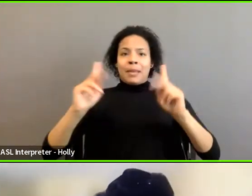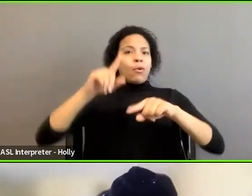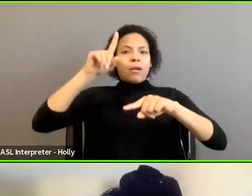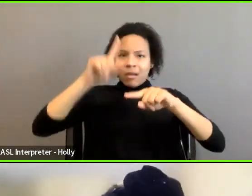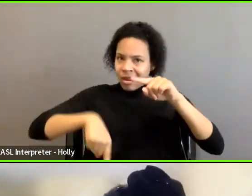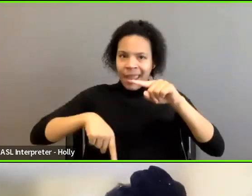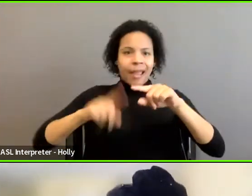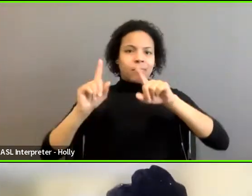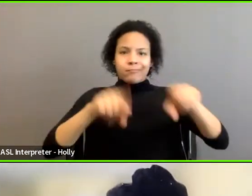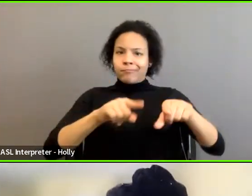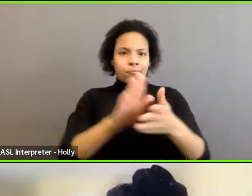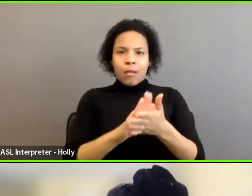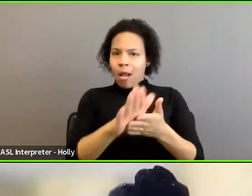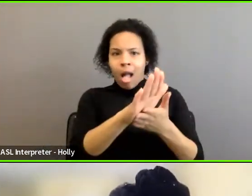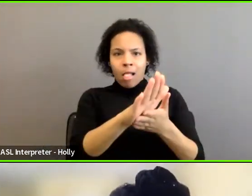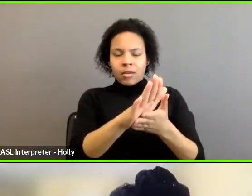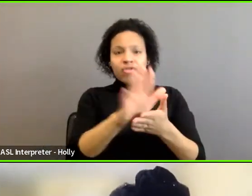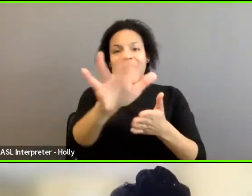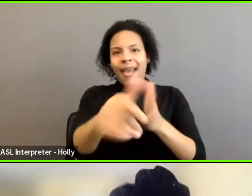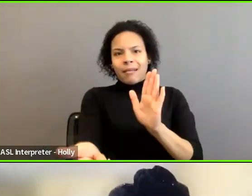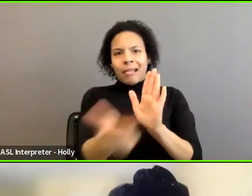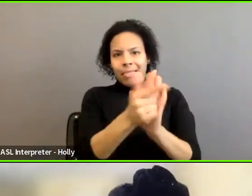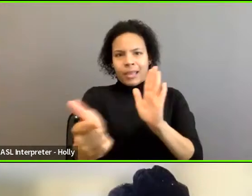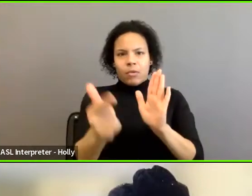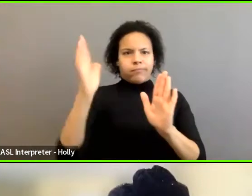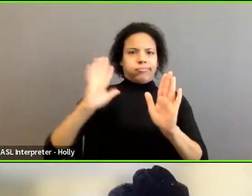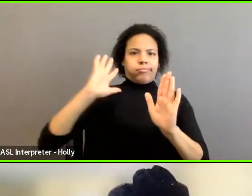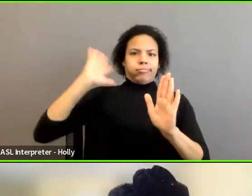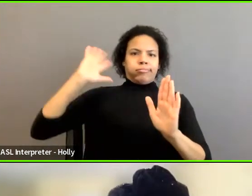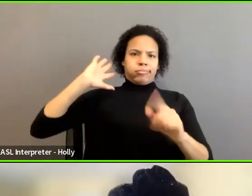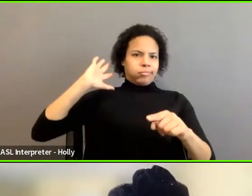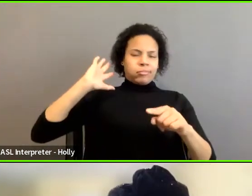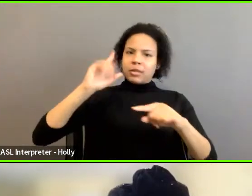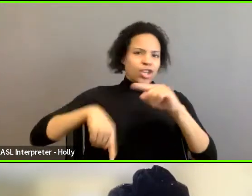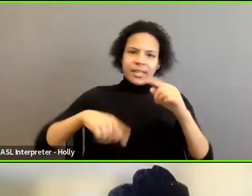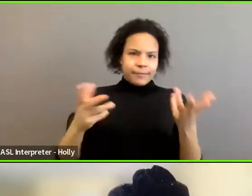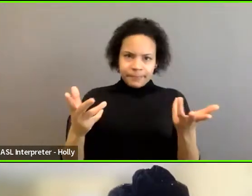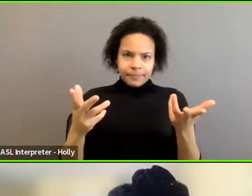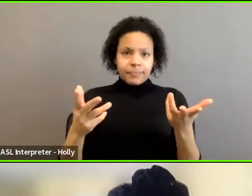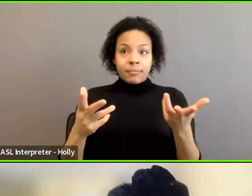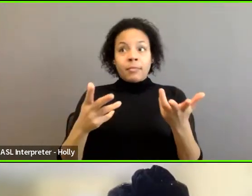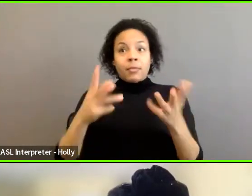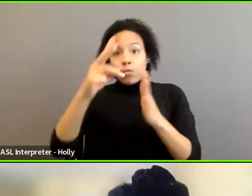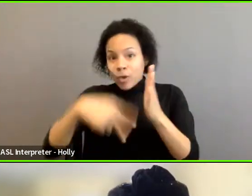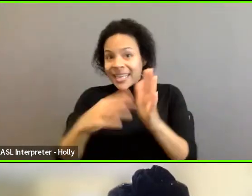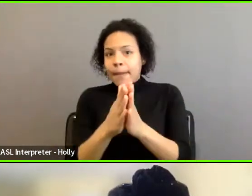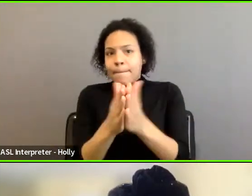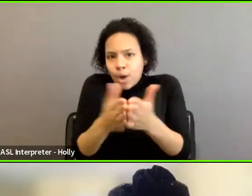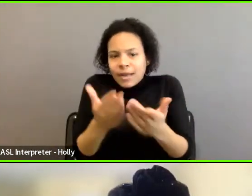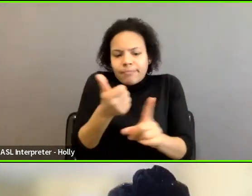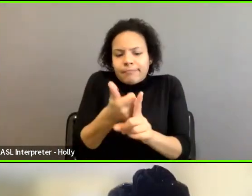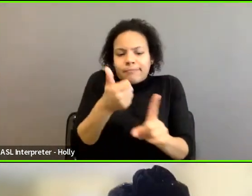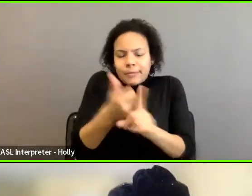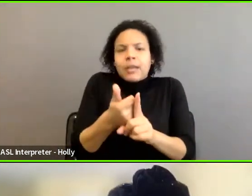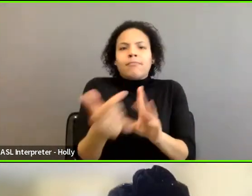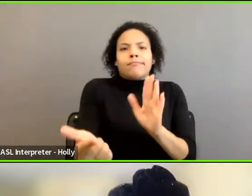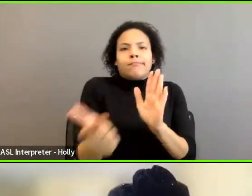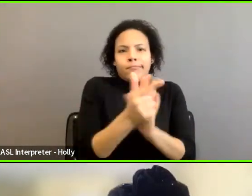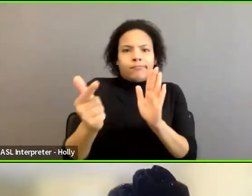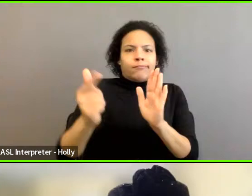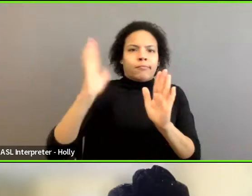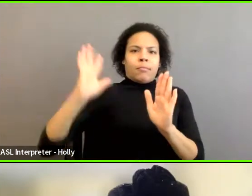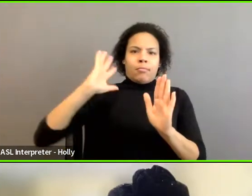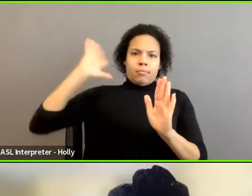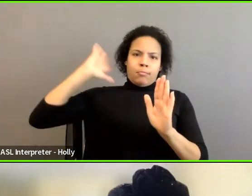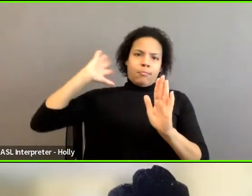time to even read a book, right? So having that racial pride and that empowerment is an absolute